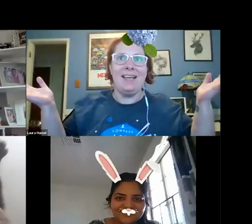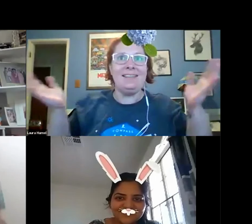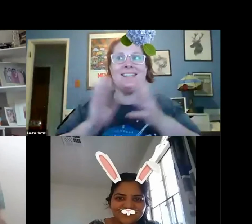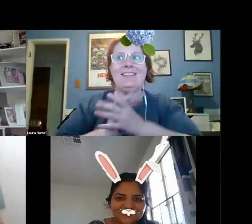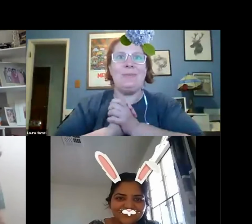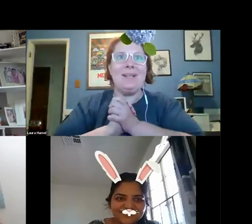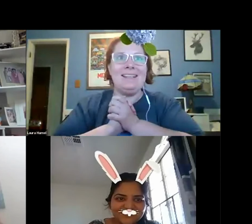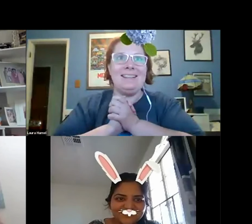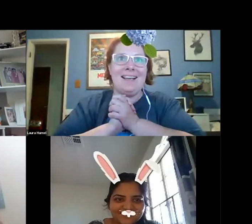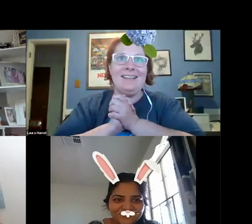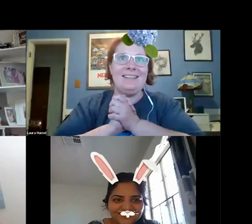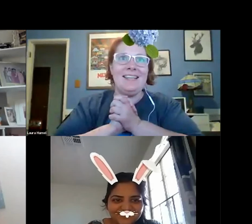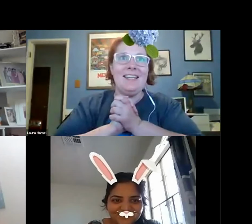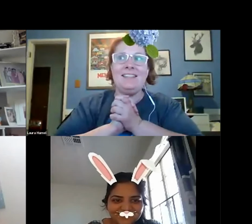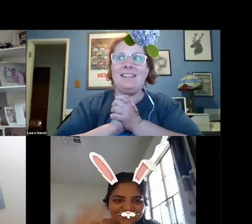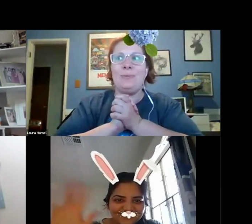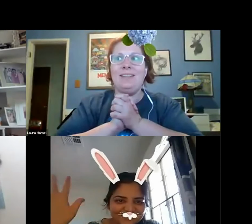Oh boy.